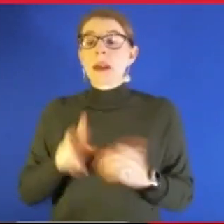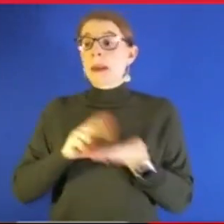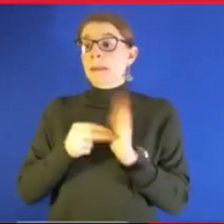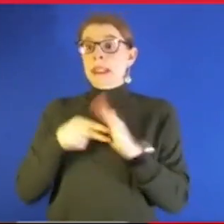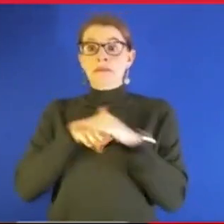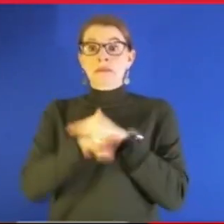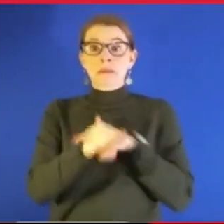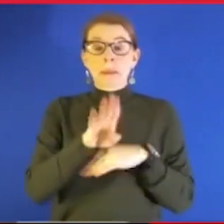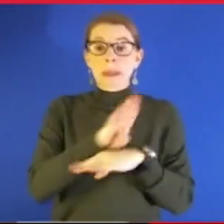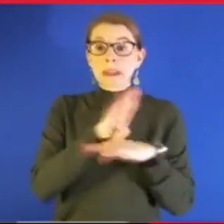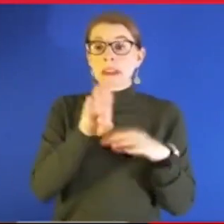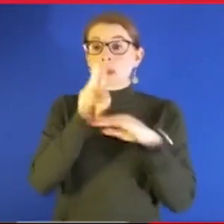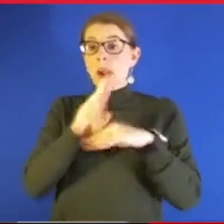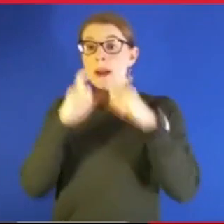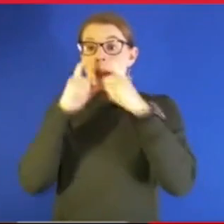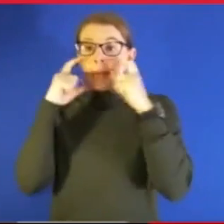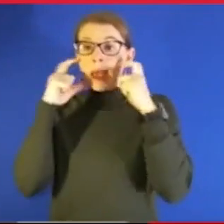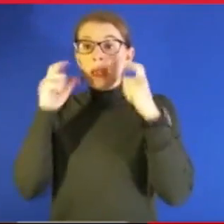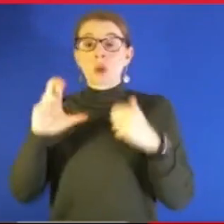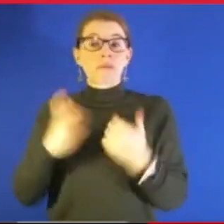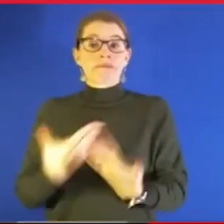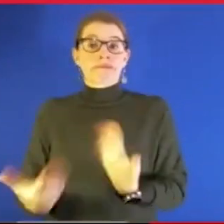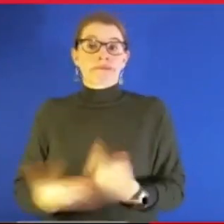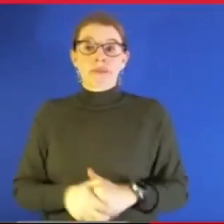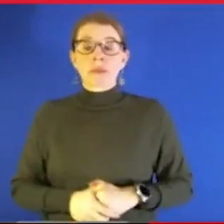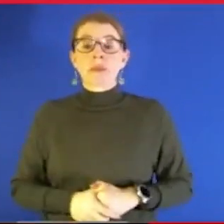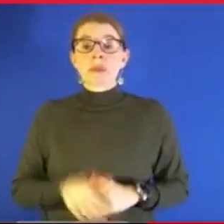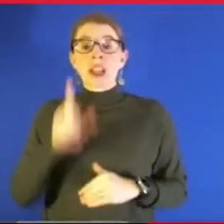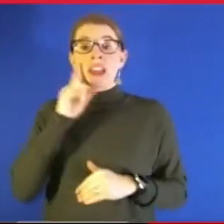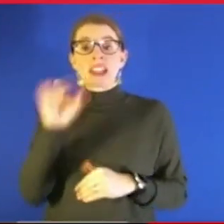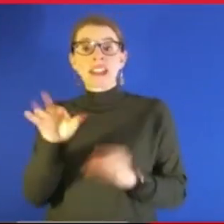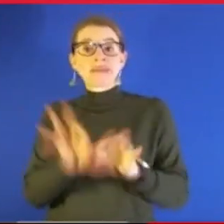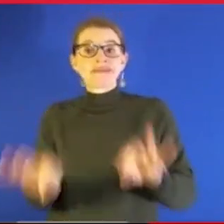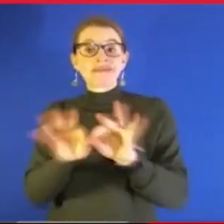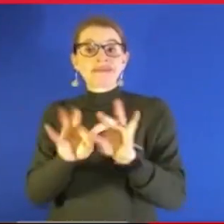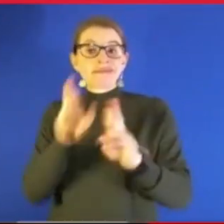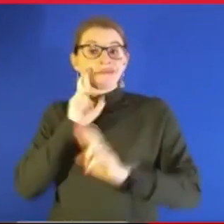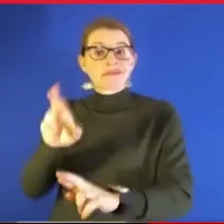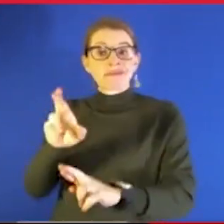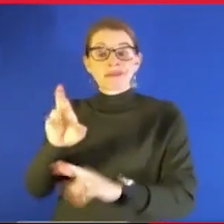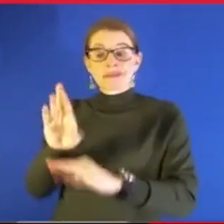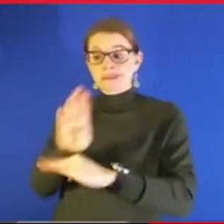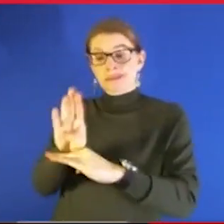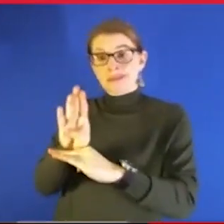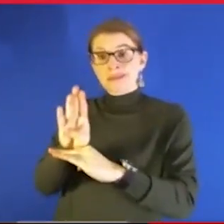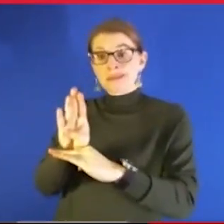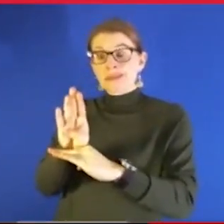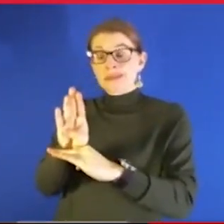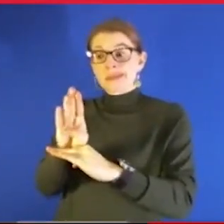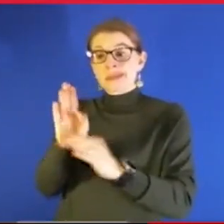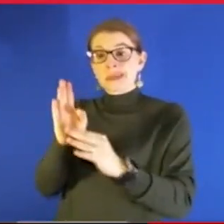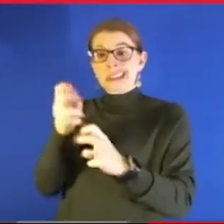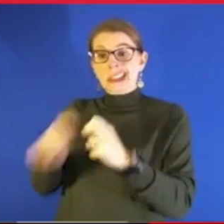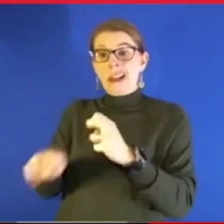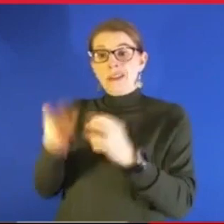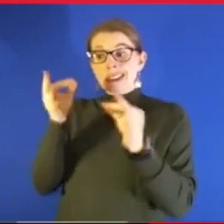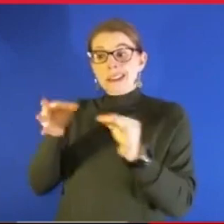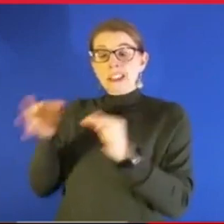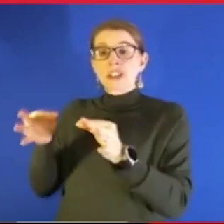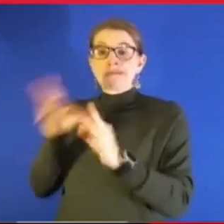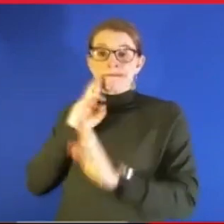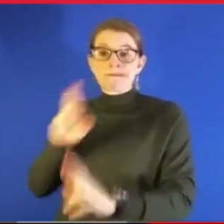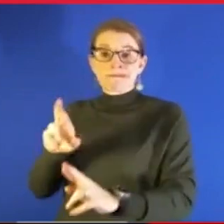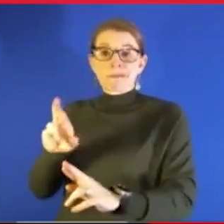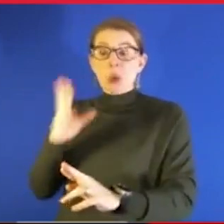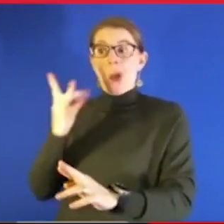wear a mask, whatever it might be. And I think that's important. We need to be respectful of businesses that are making those tough decisions to try to keep their